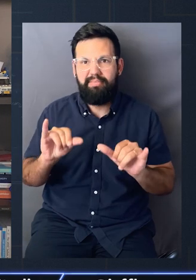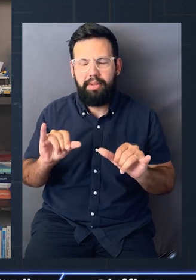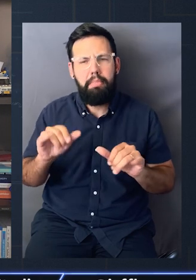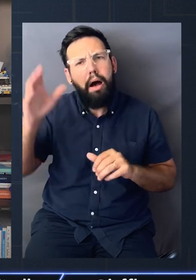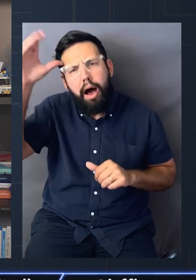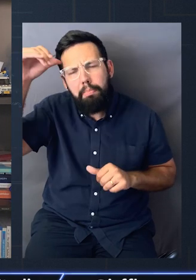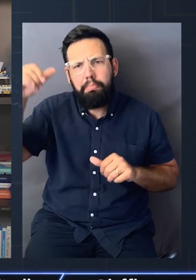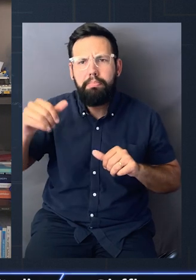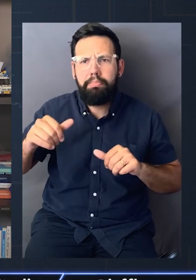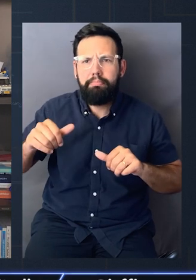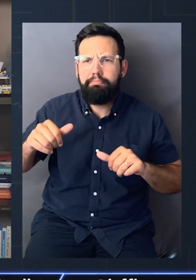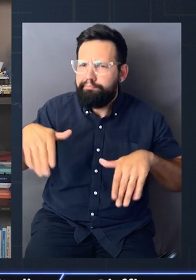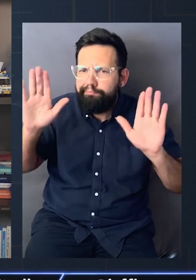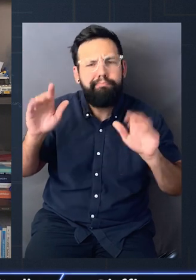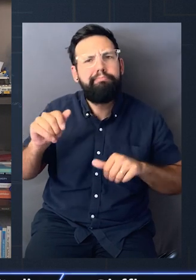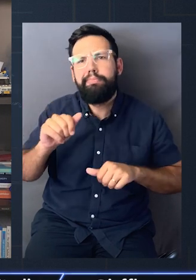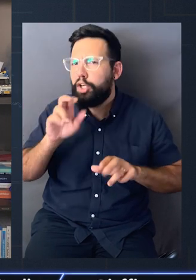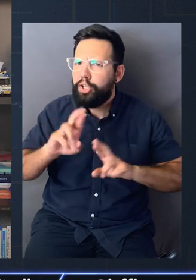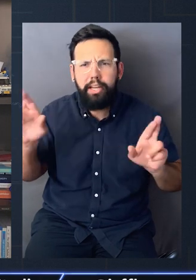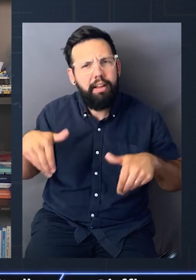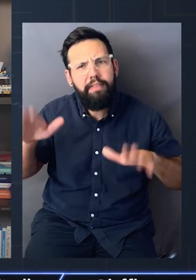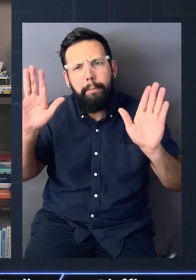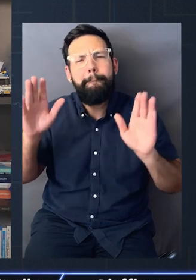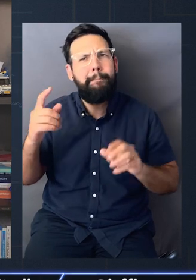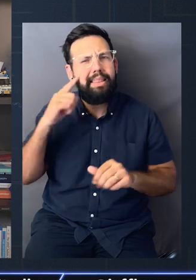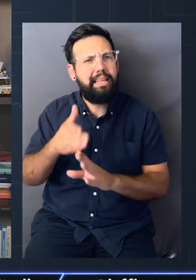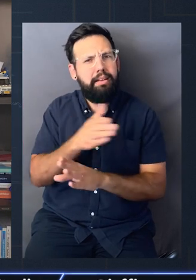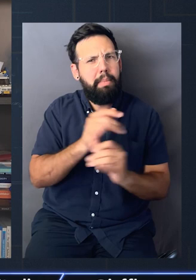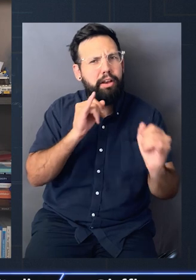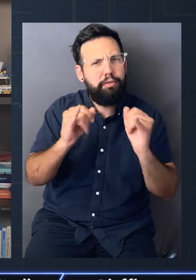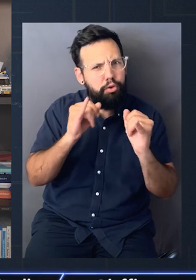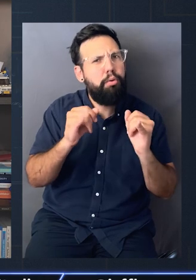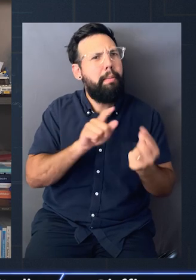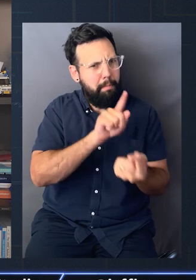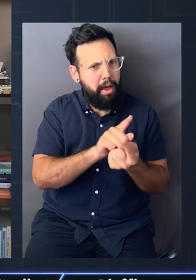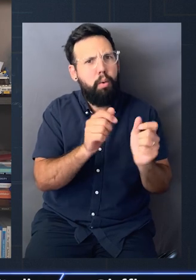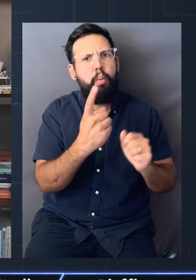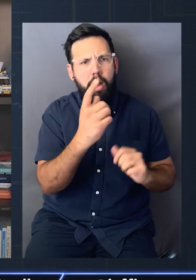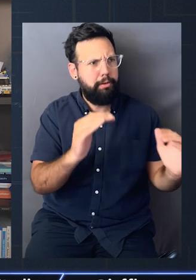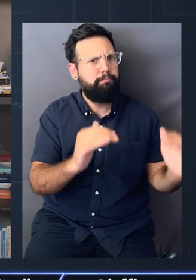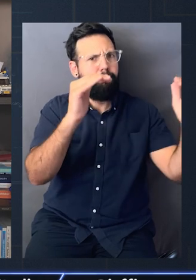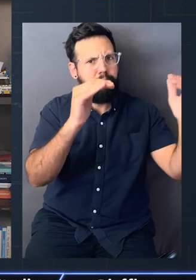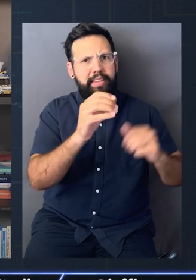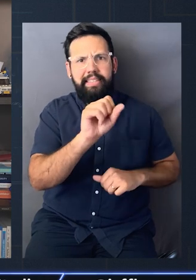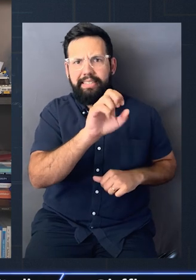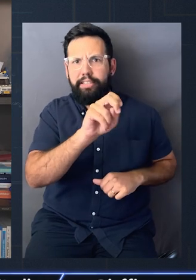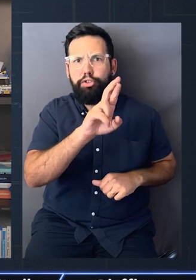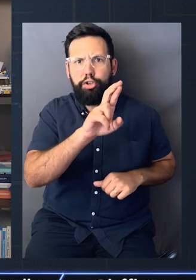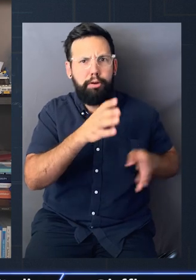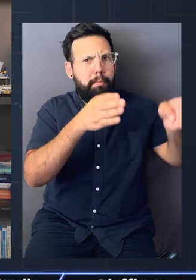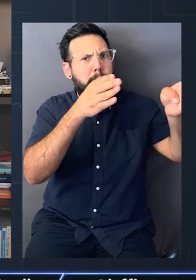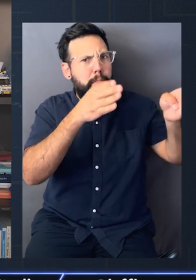Not ready to give up yet. I think back to my interview loop and I remember one of the senior folks that I'd interview with. I'm thinking, okay, I'm going to go talk to